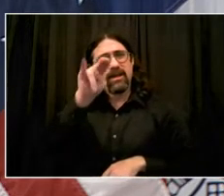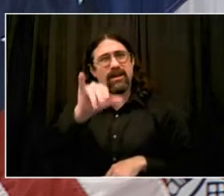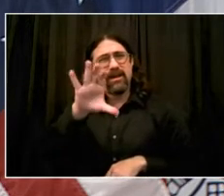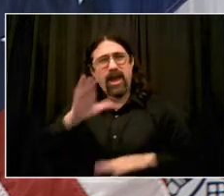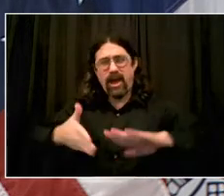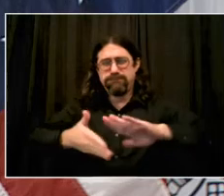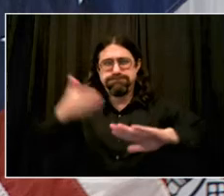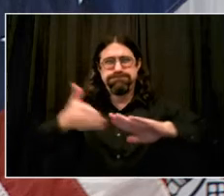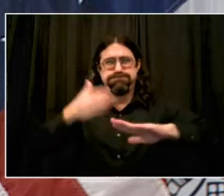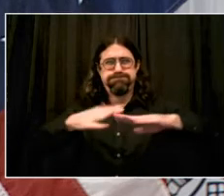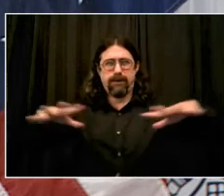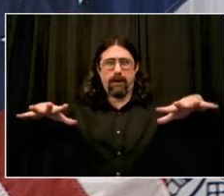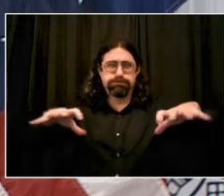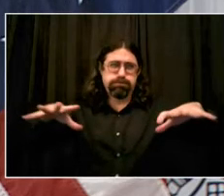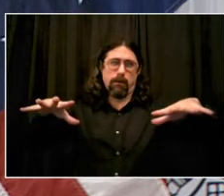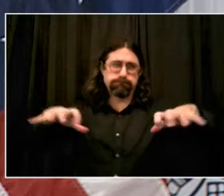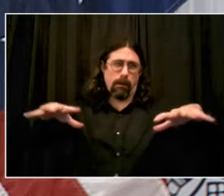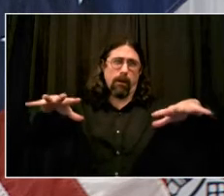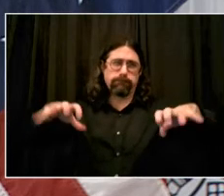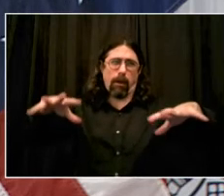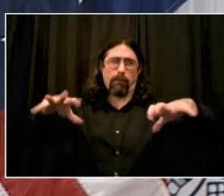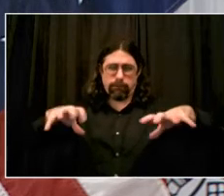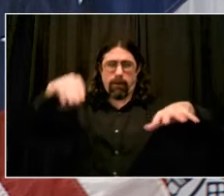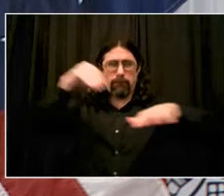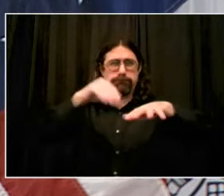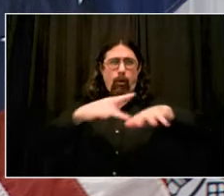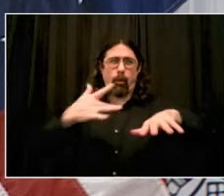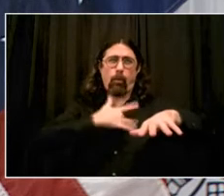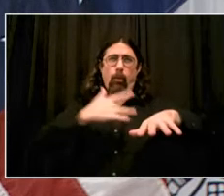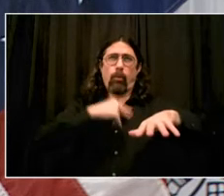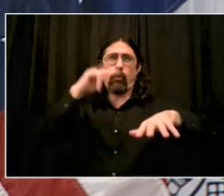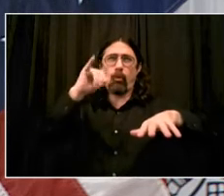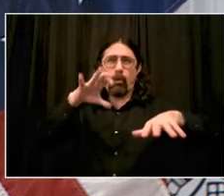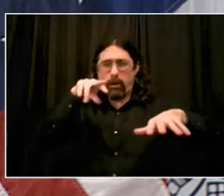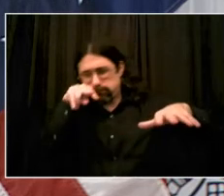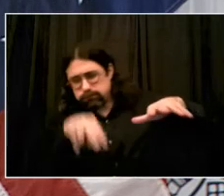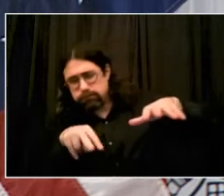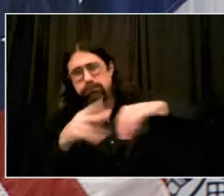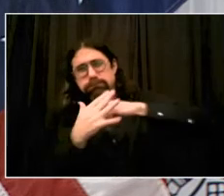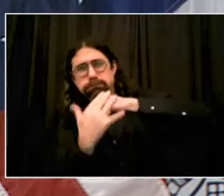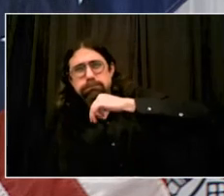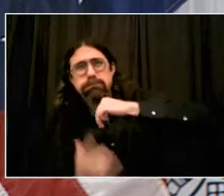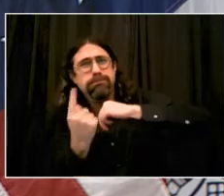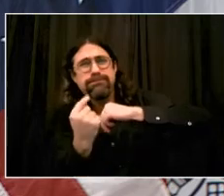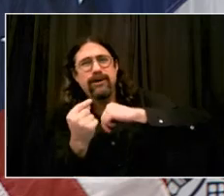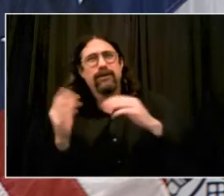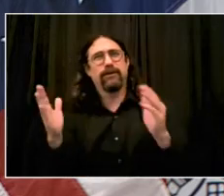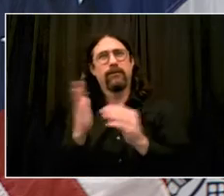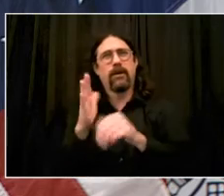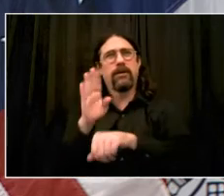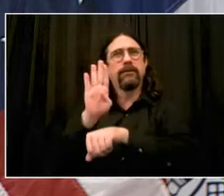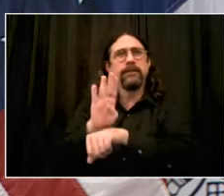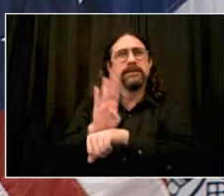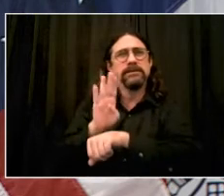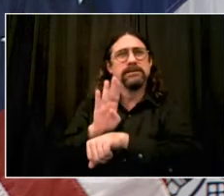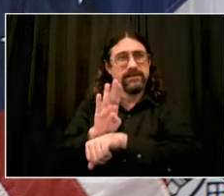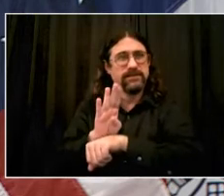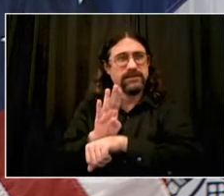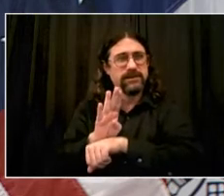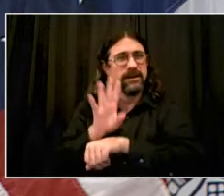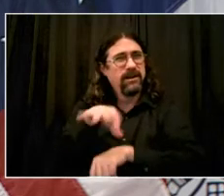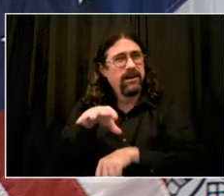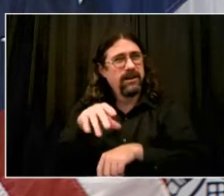are wondering if they can keep going. A lot of them have actually made the decision that it doesn't work for them anymore, but it may work for their